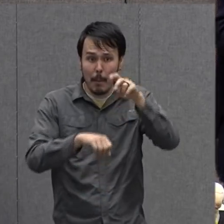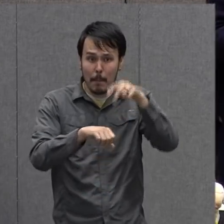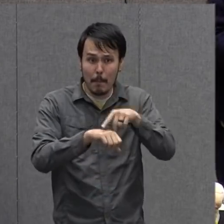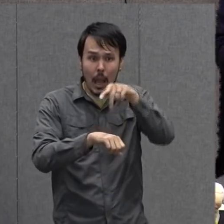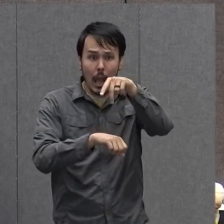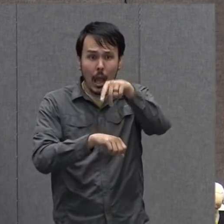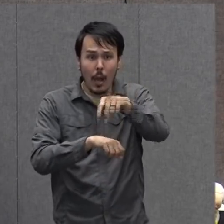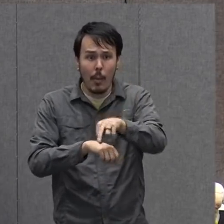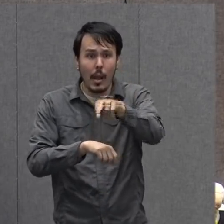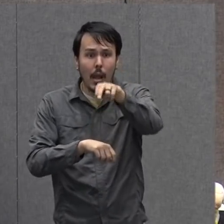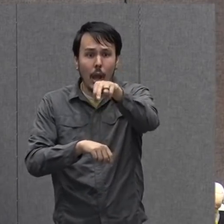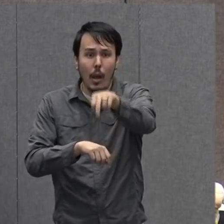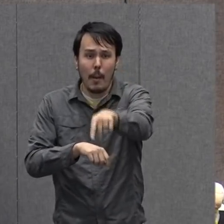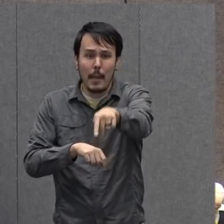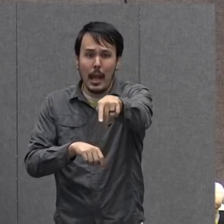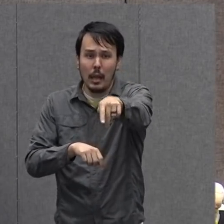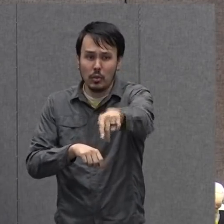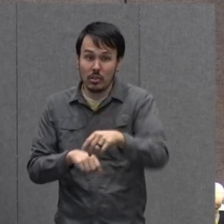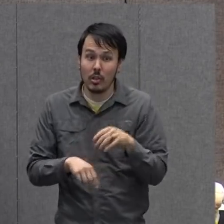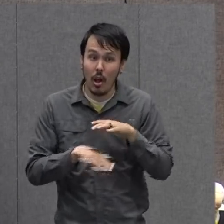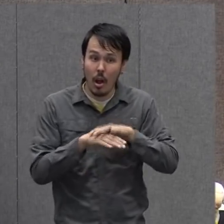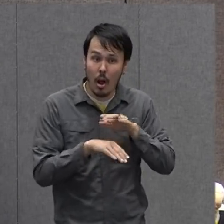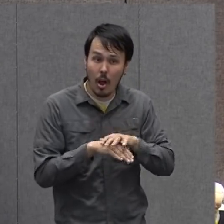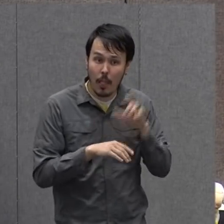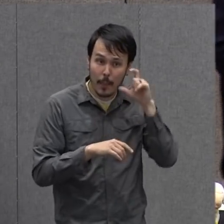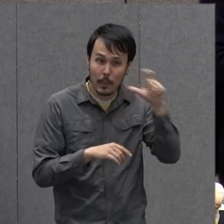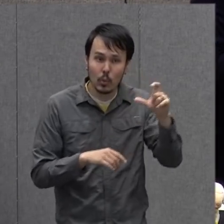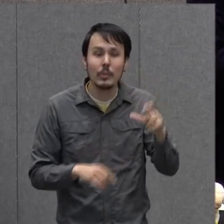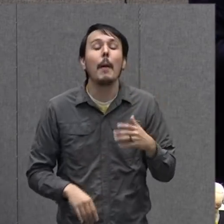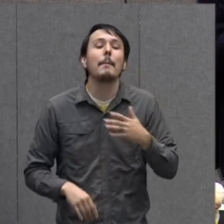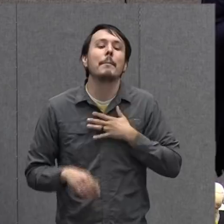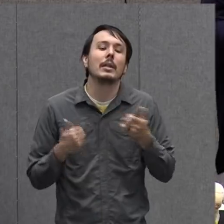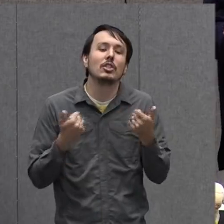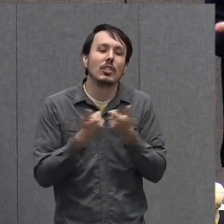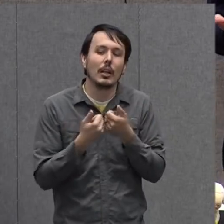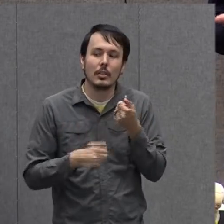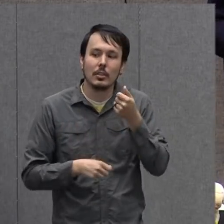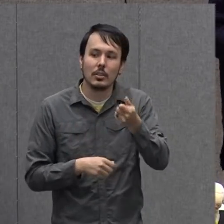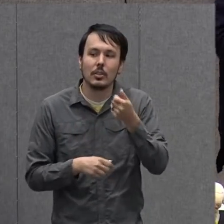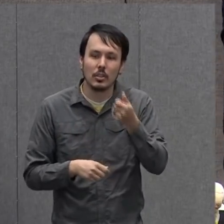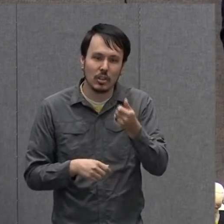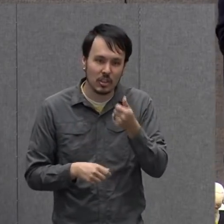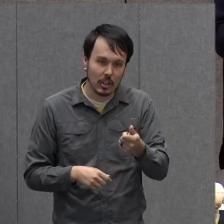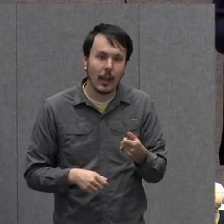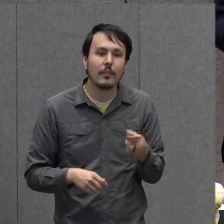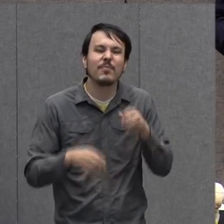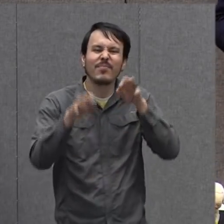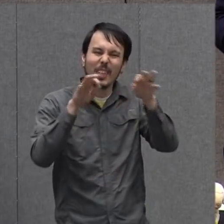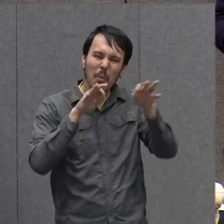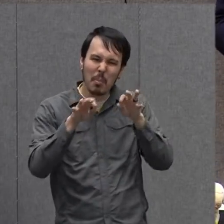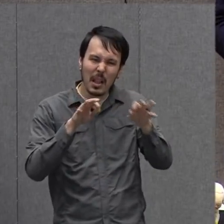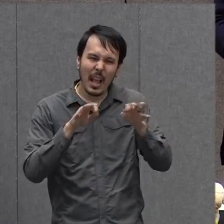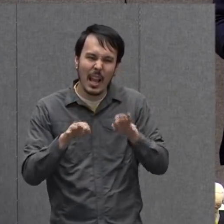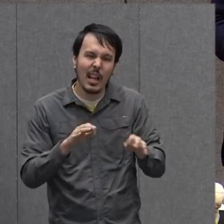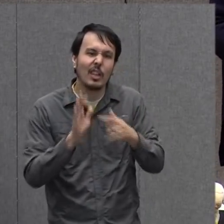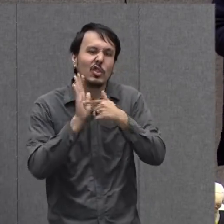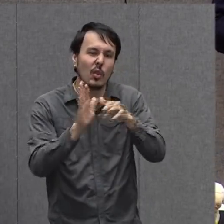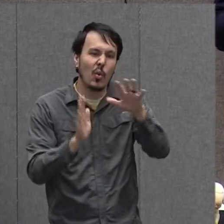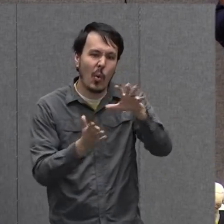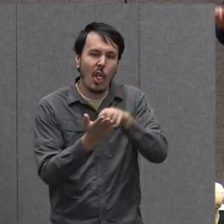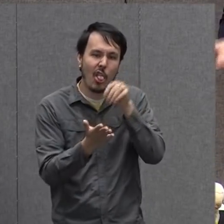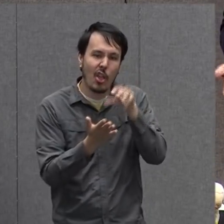then where would we weigh the most? On the Earth, on the moon, or on Mars?